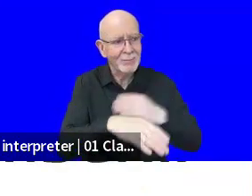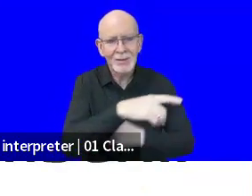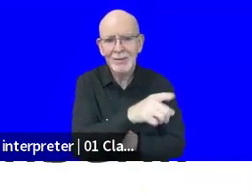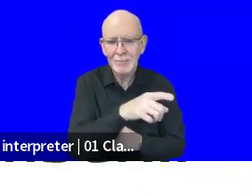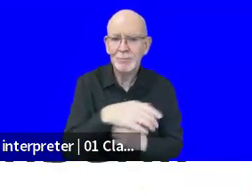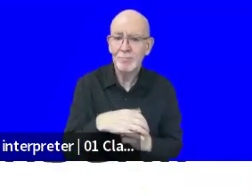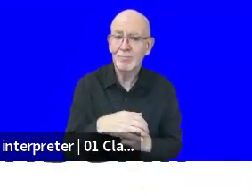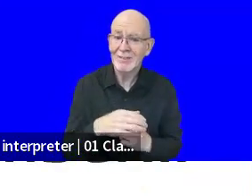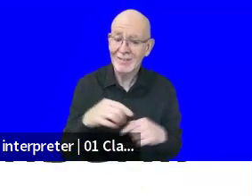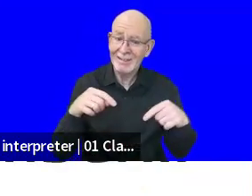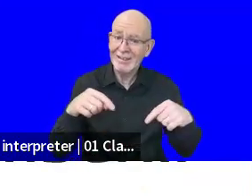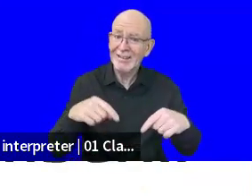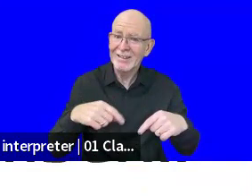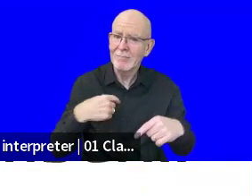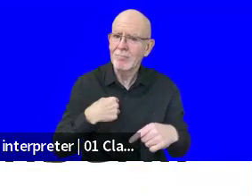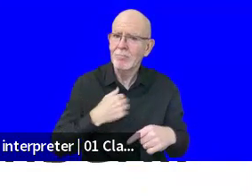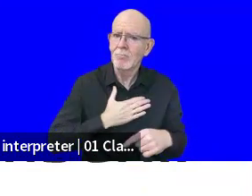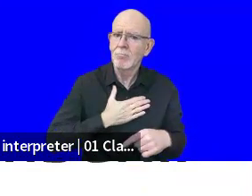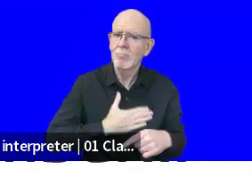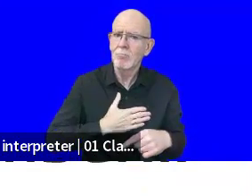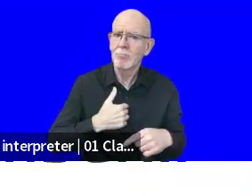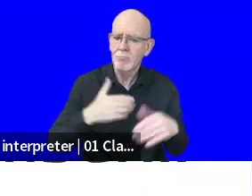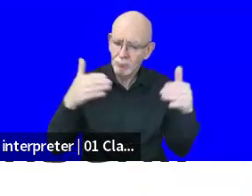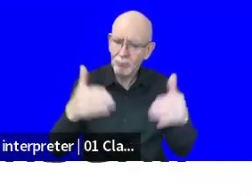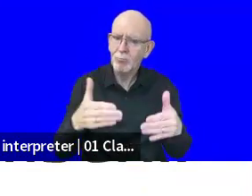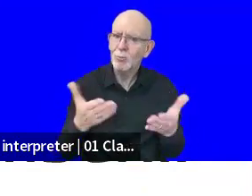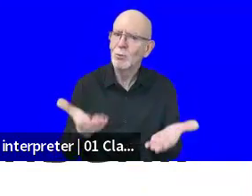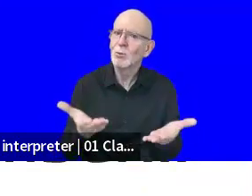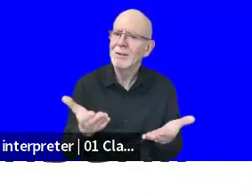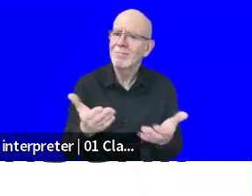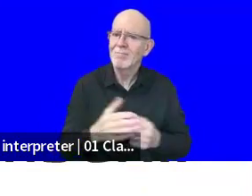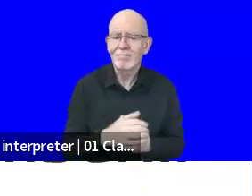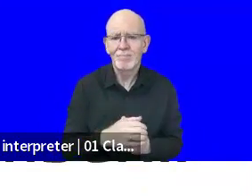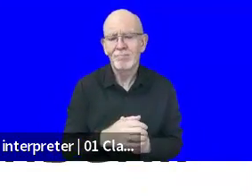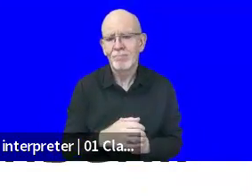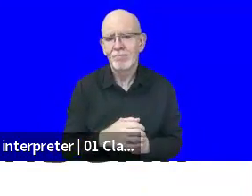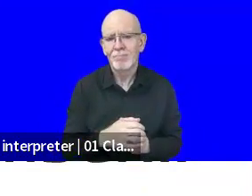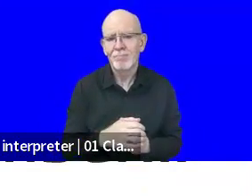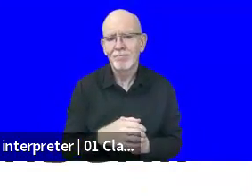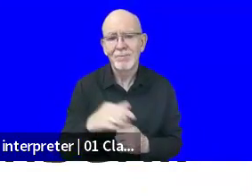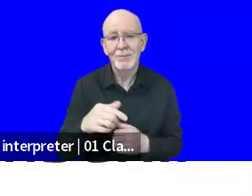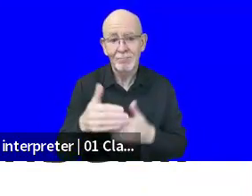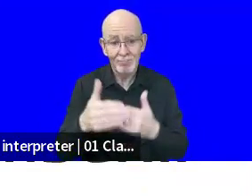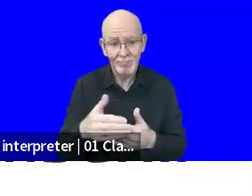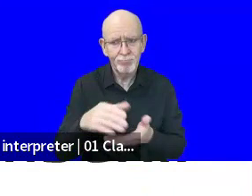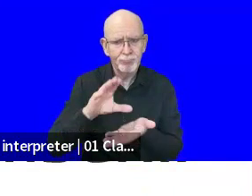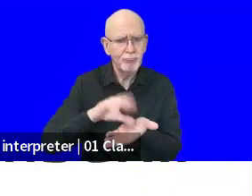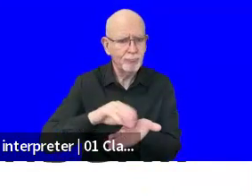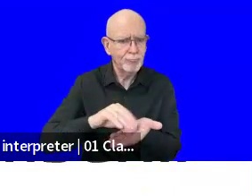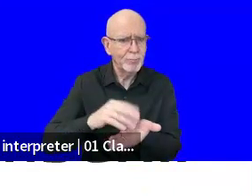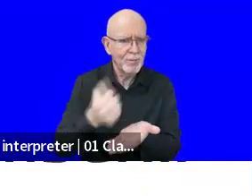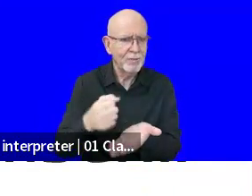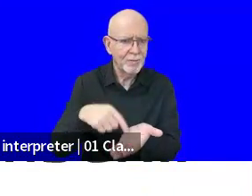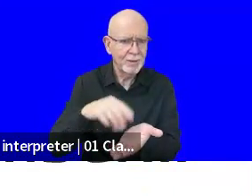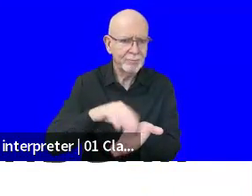to them. So this session is being recorded, and it will be available on socialprotection.org and will be shared